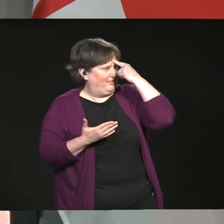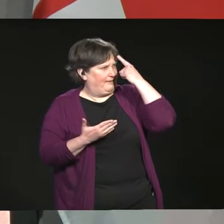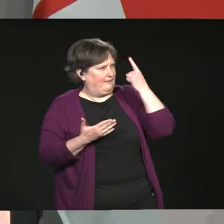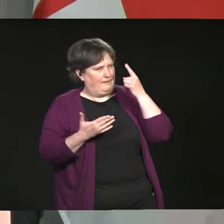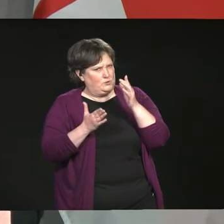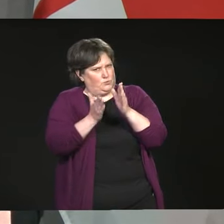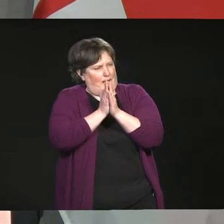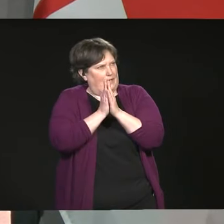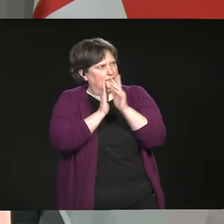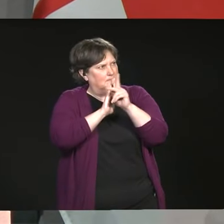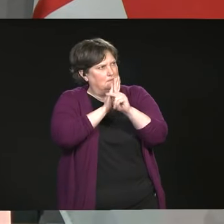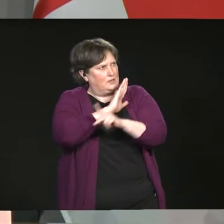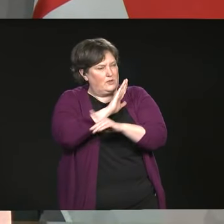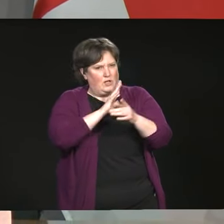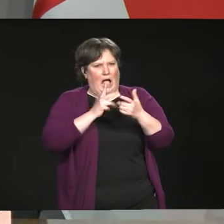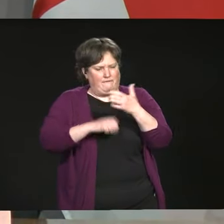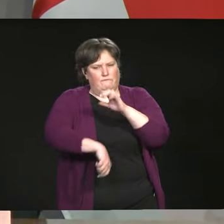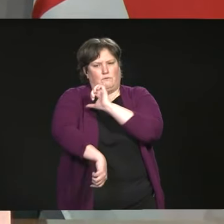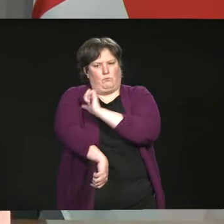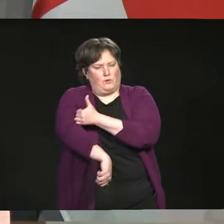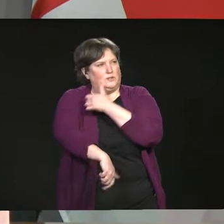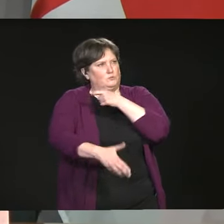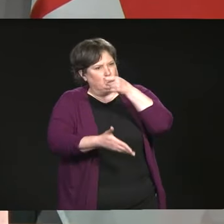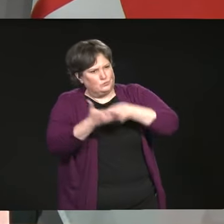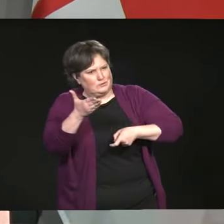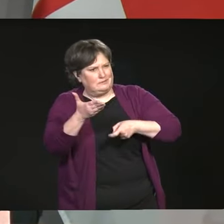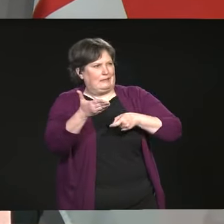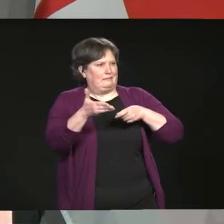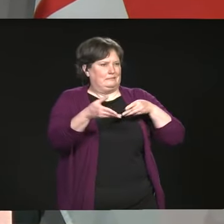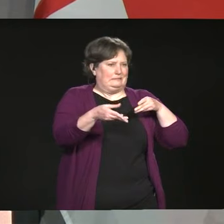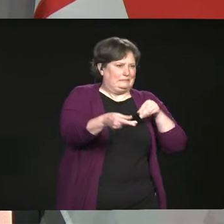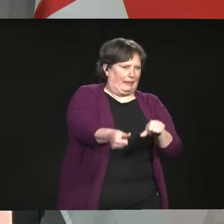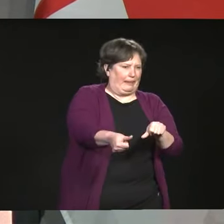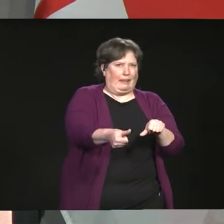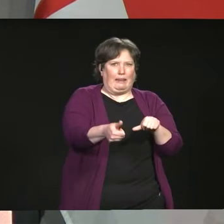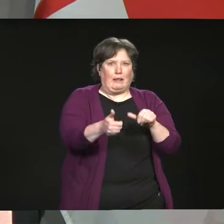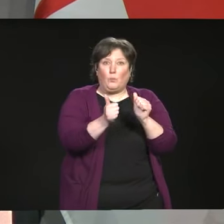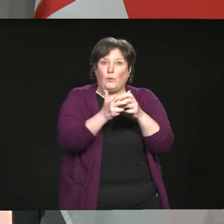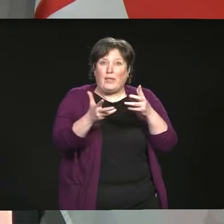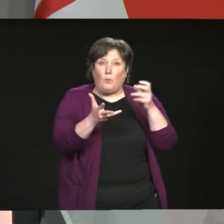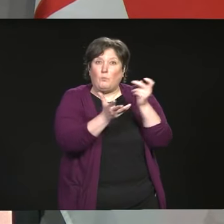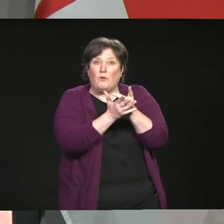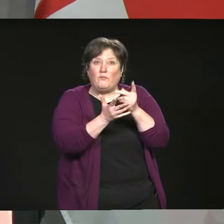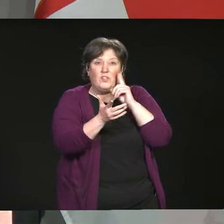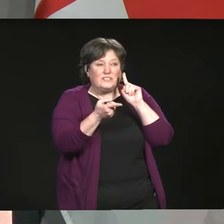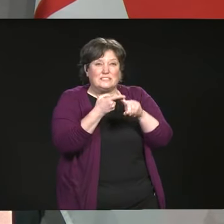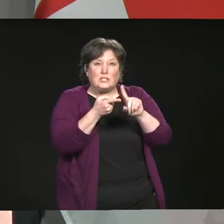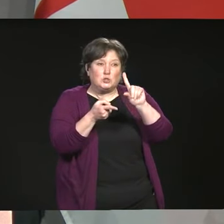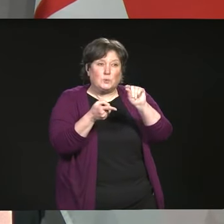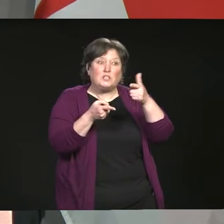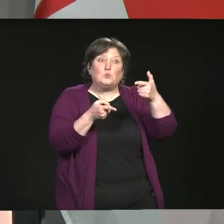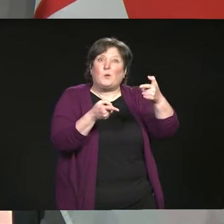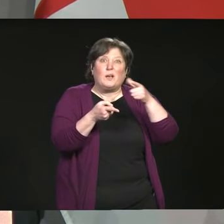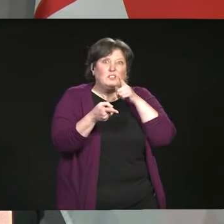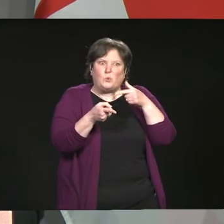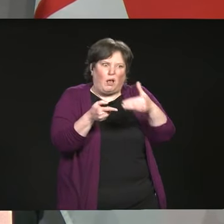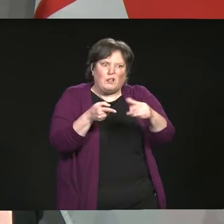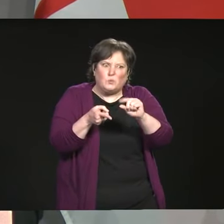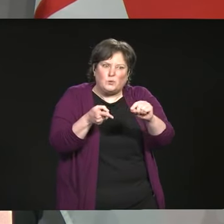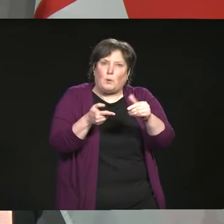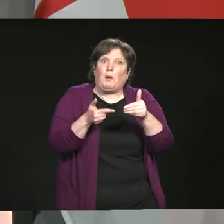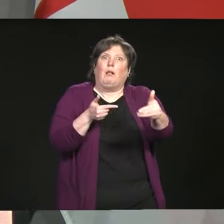spend without their approval until the end of 2021, not even this year, but next year. What made you think that was an